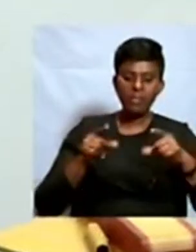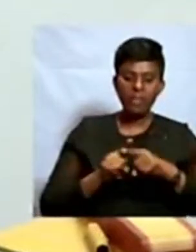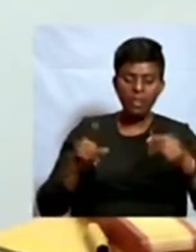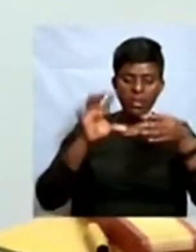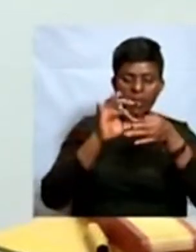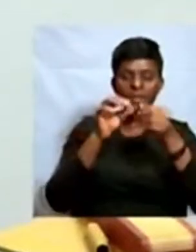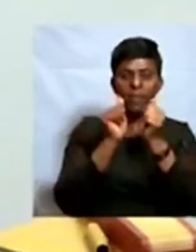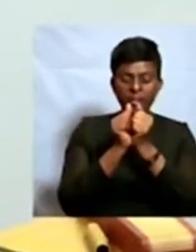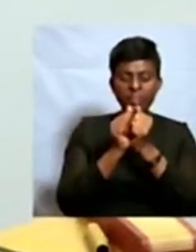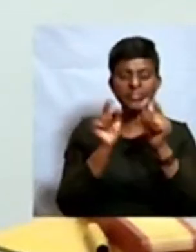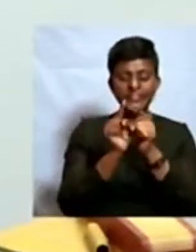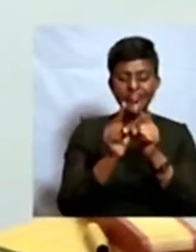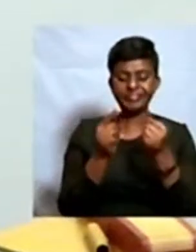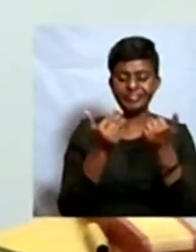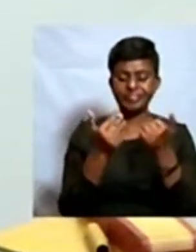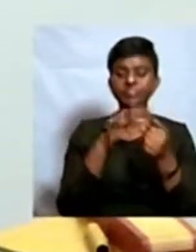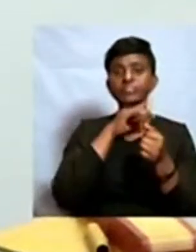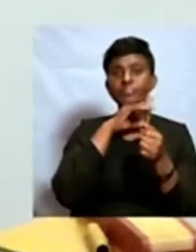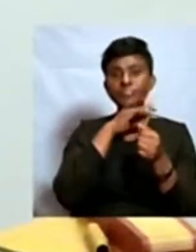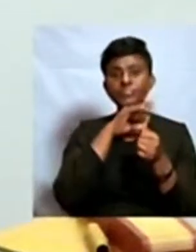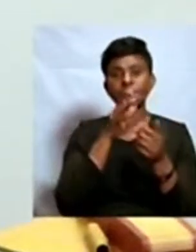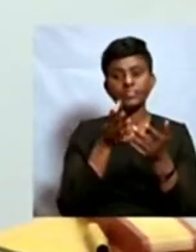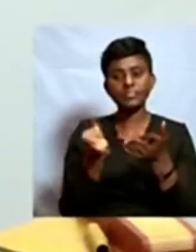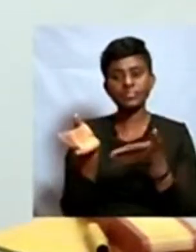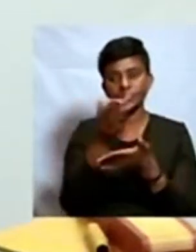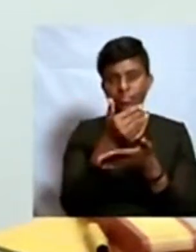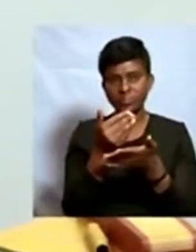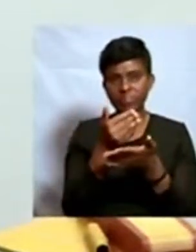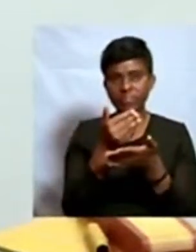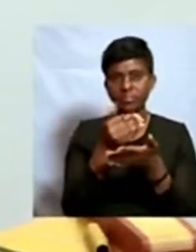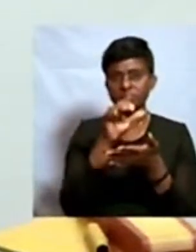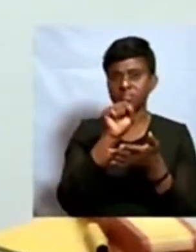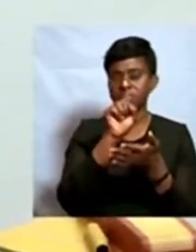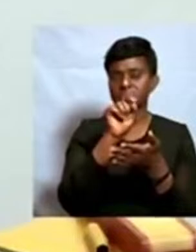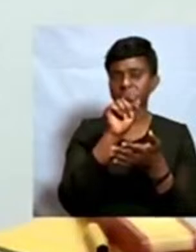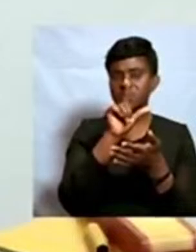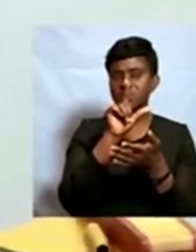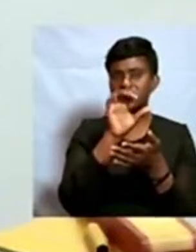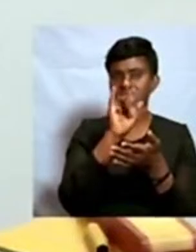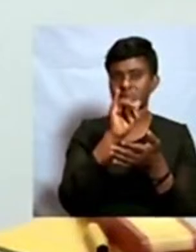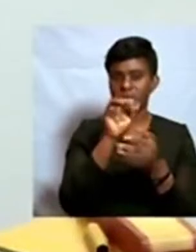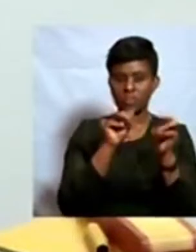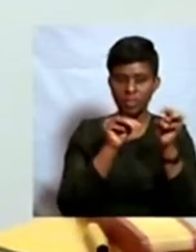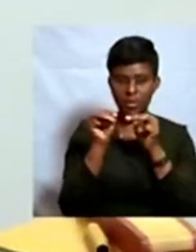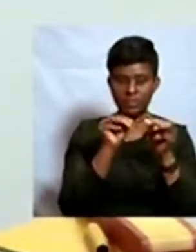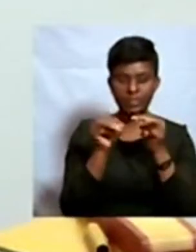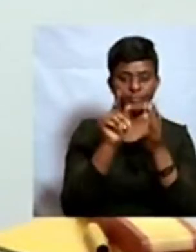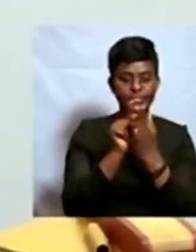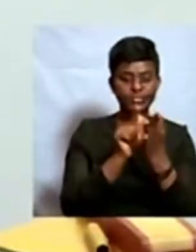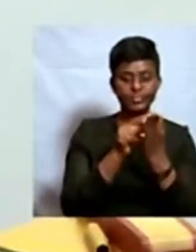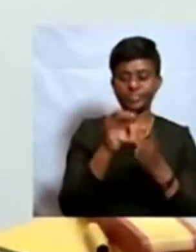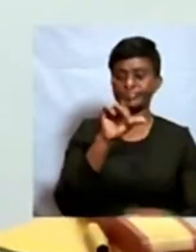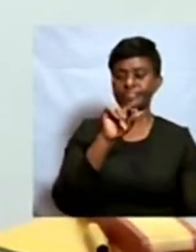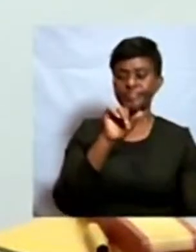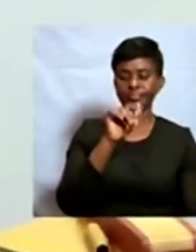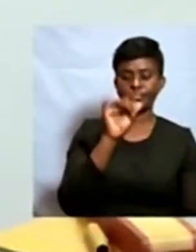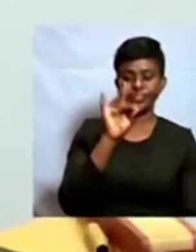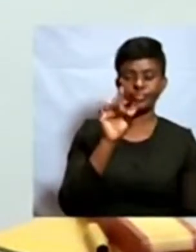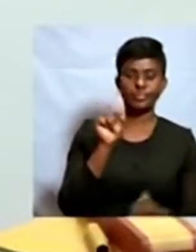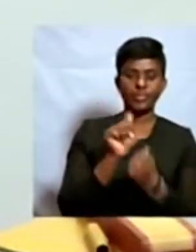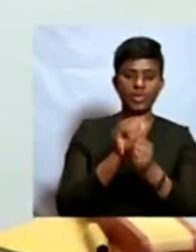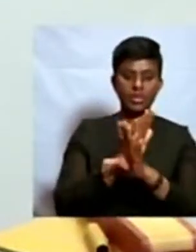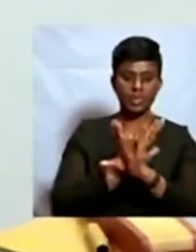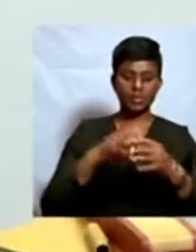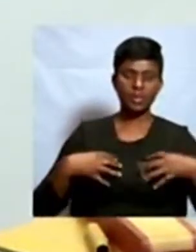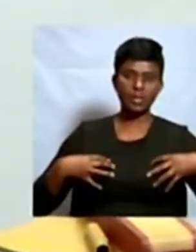with the solid waste management, the Solid Waste Regulations and Management Act of 2018 and the Zambia